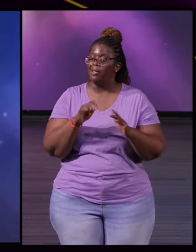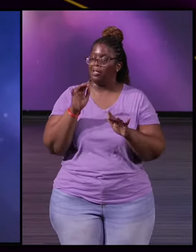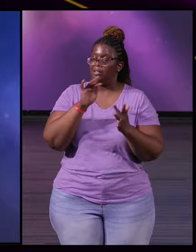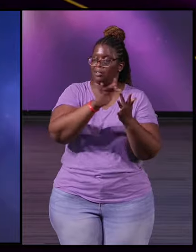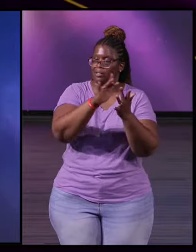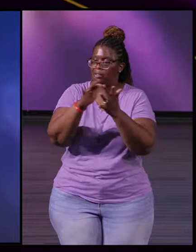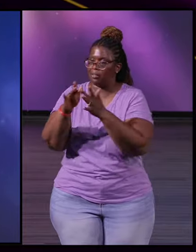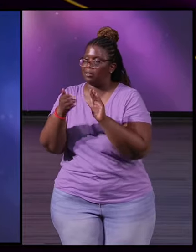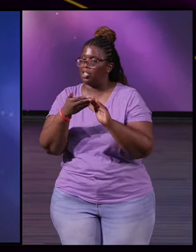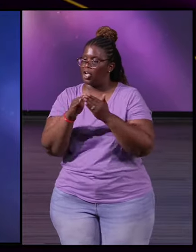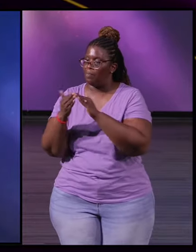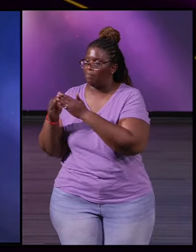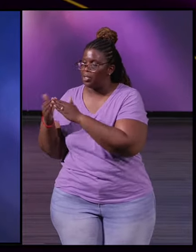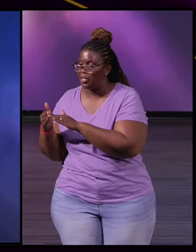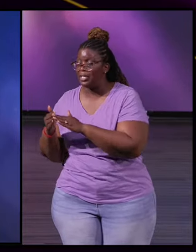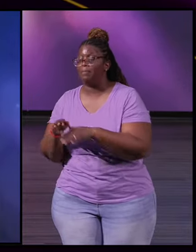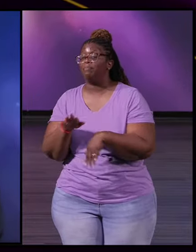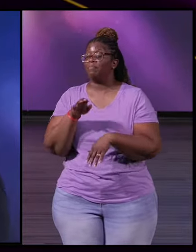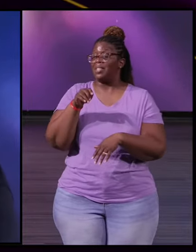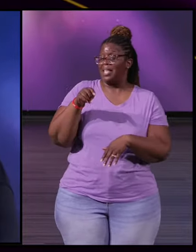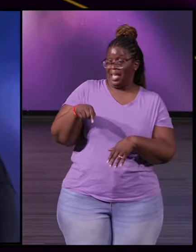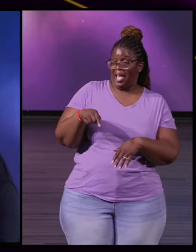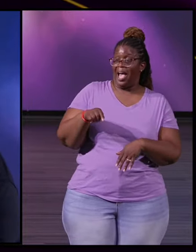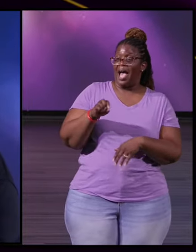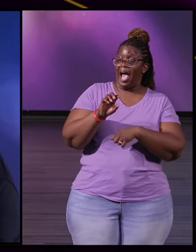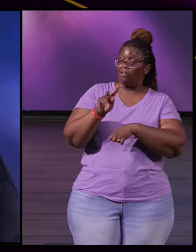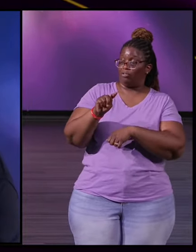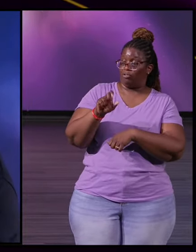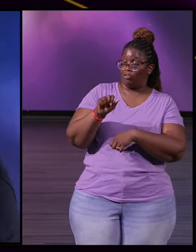is the first Sunday where our Tarboro campus has come back home.